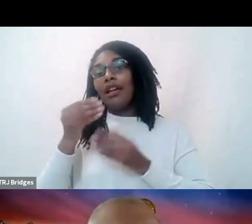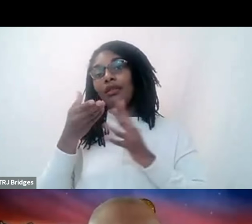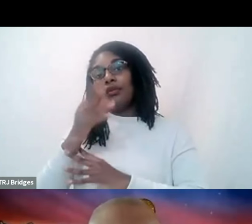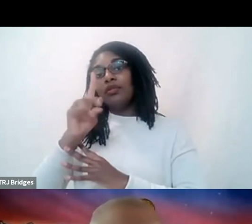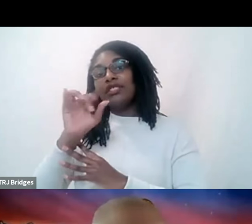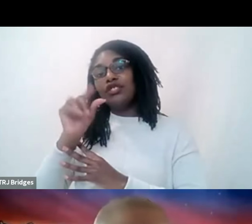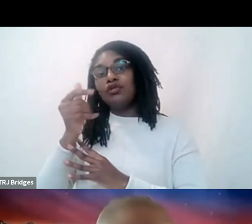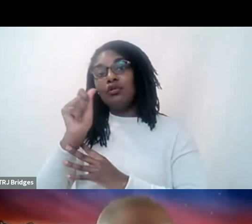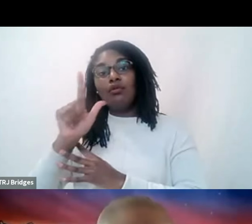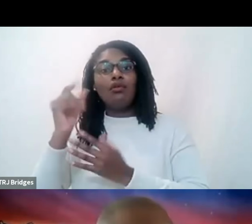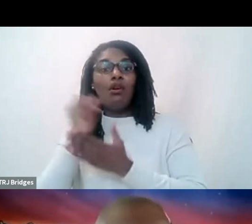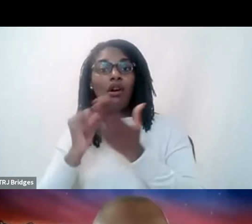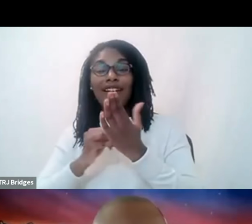Malik.